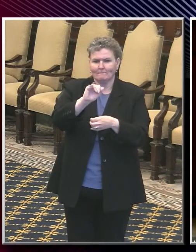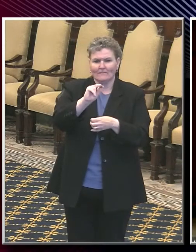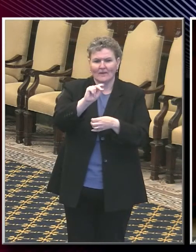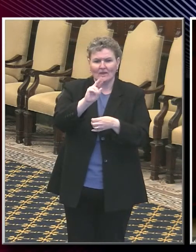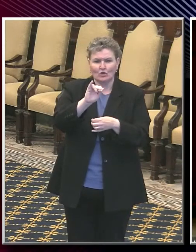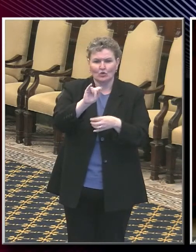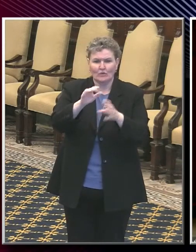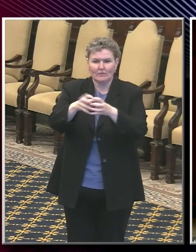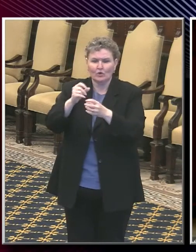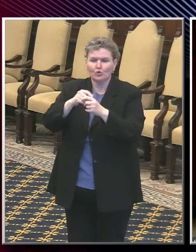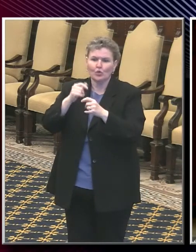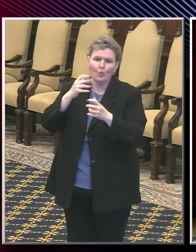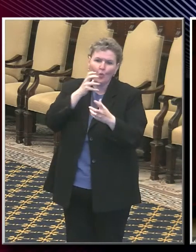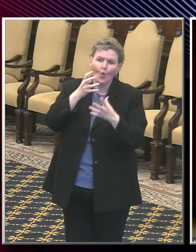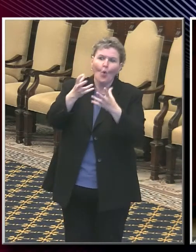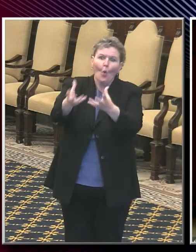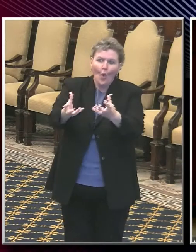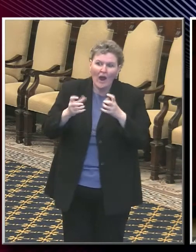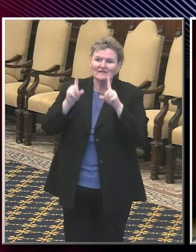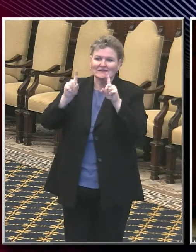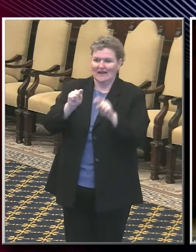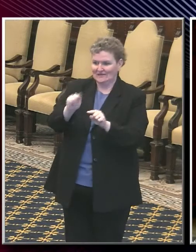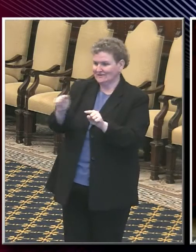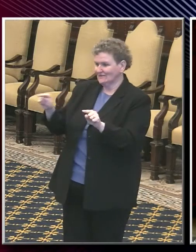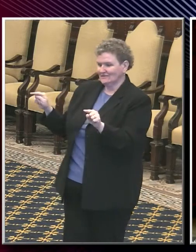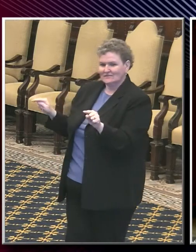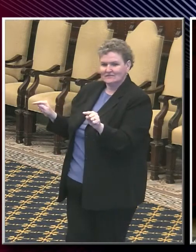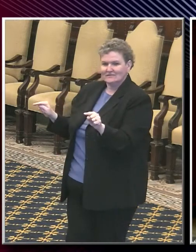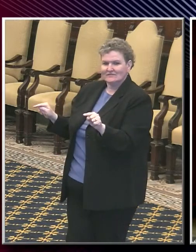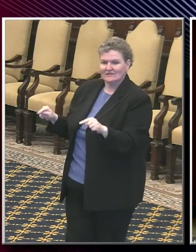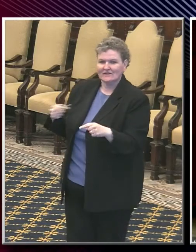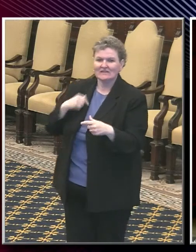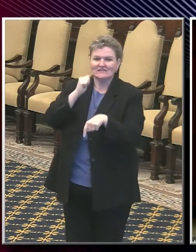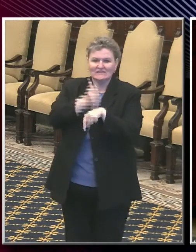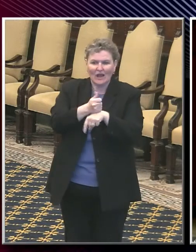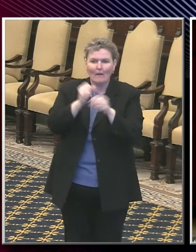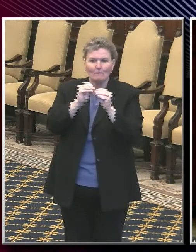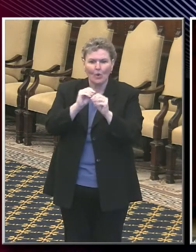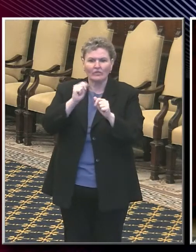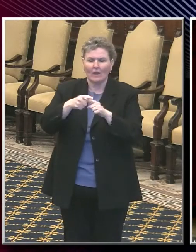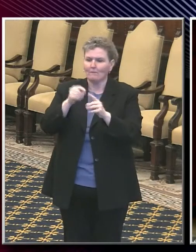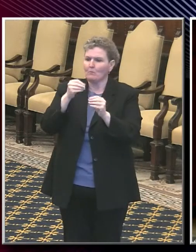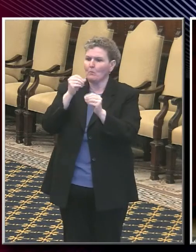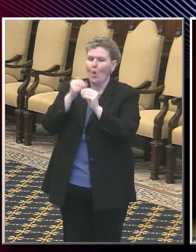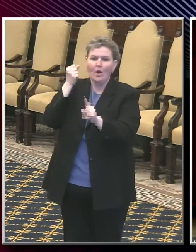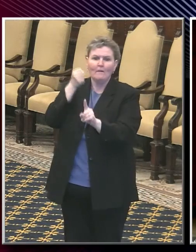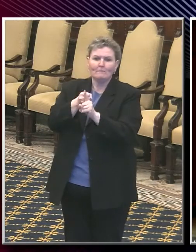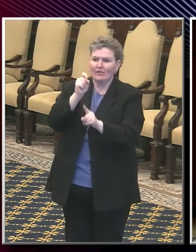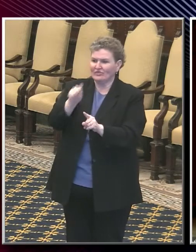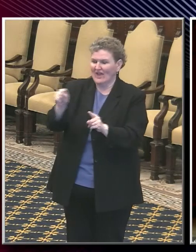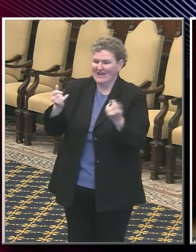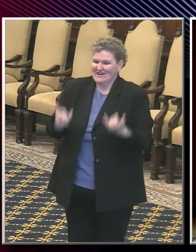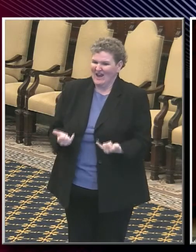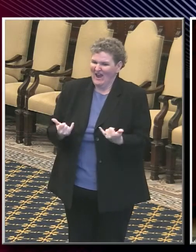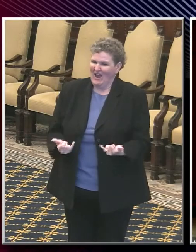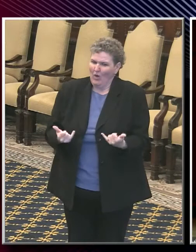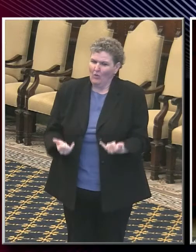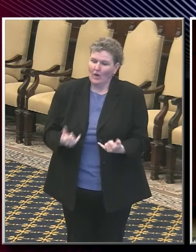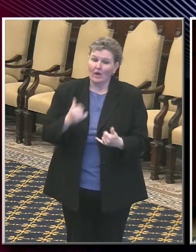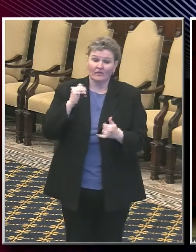done. I think there's many other things we need to do, though, to hit our ultimate target. And I am curious, you talked a little bit about the contact tracing. You have